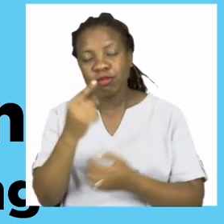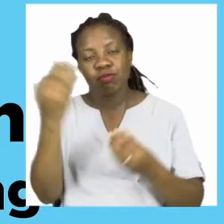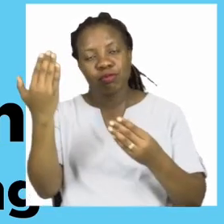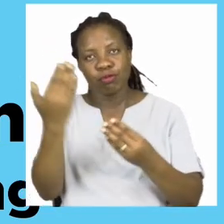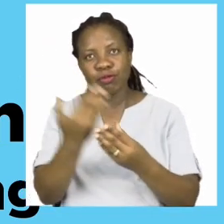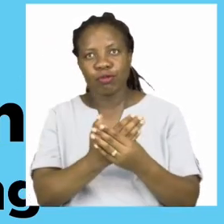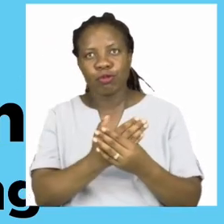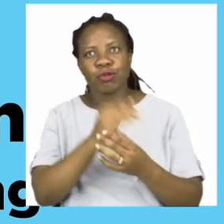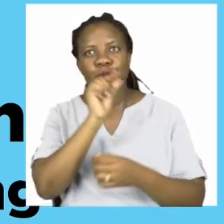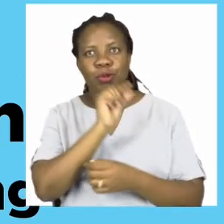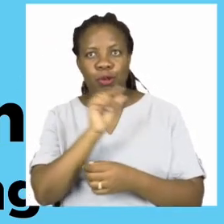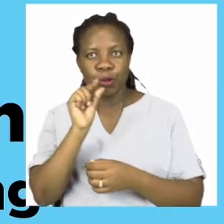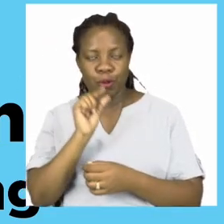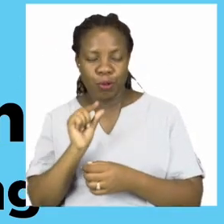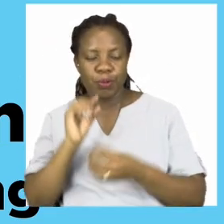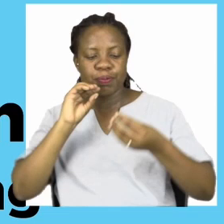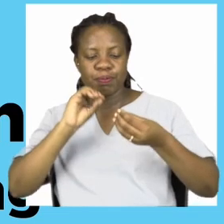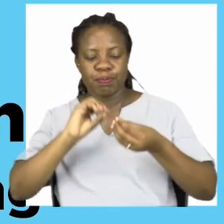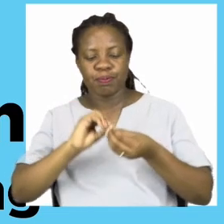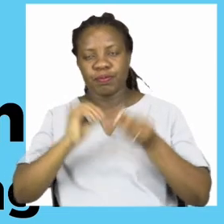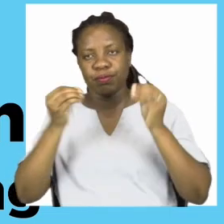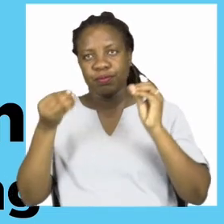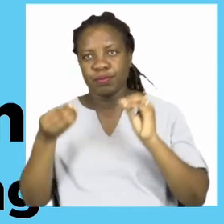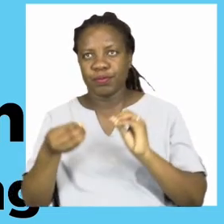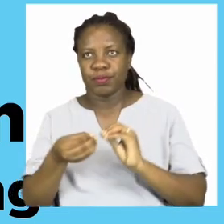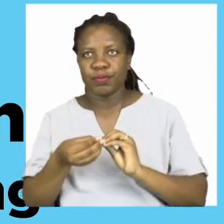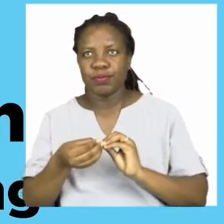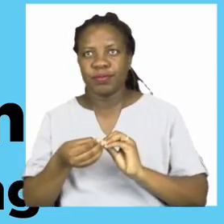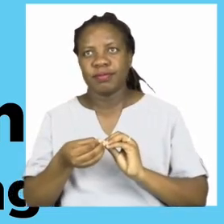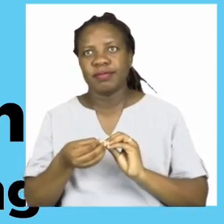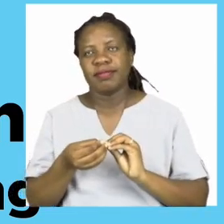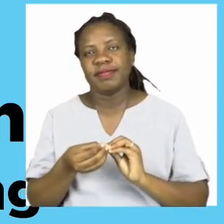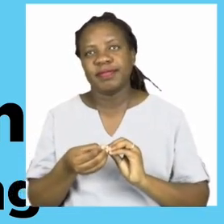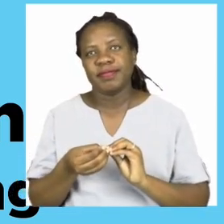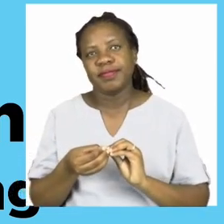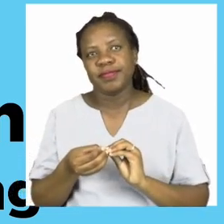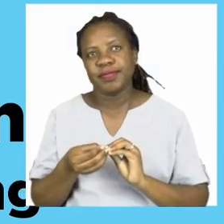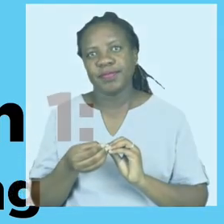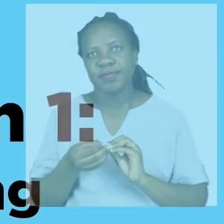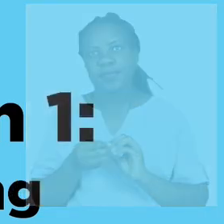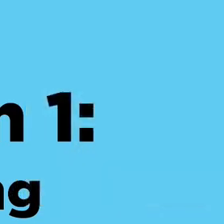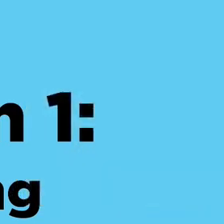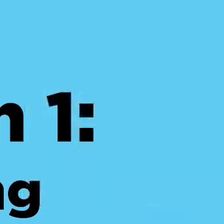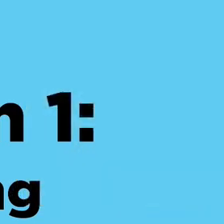vocabulary, and number concept development.